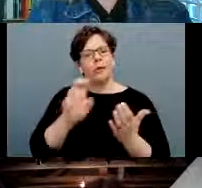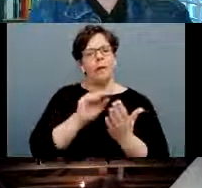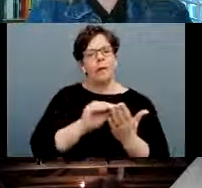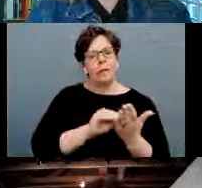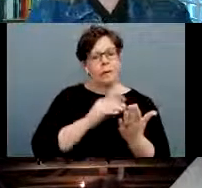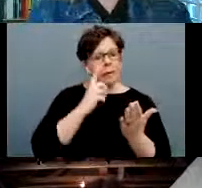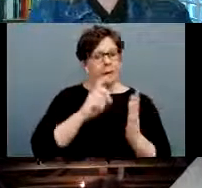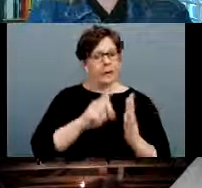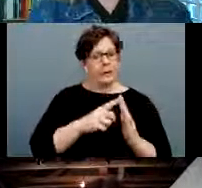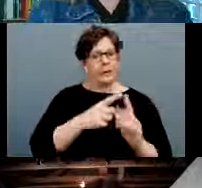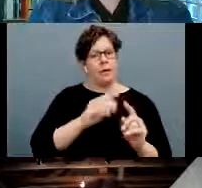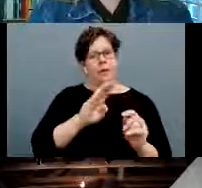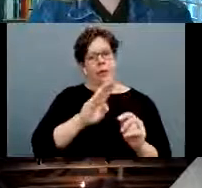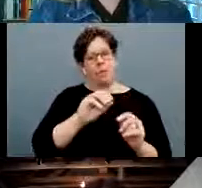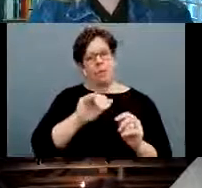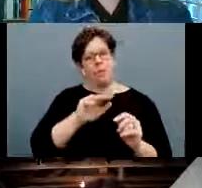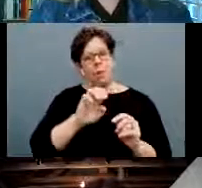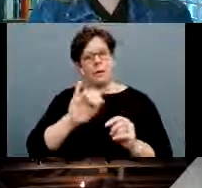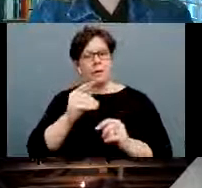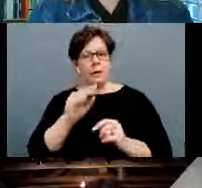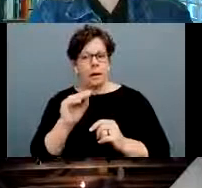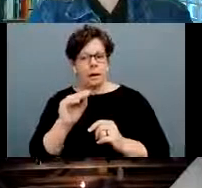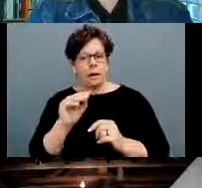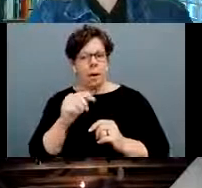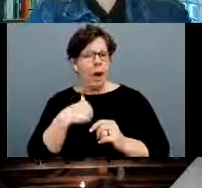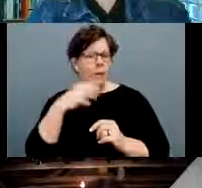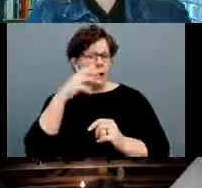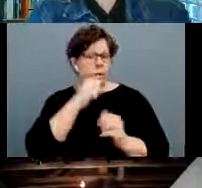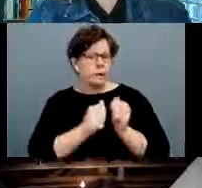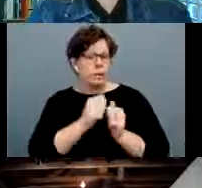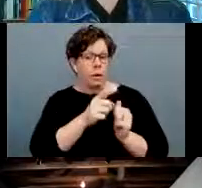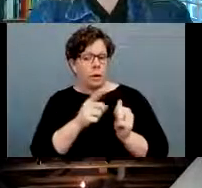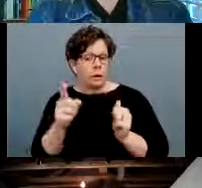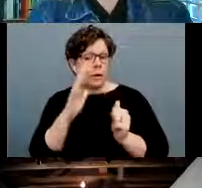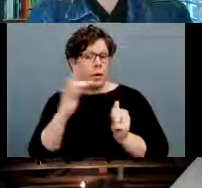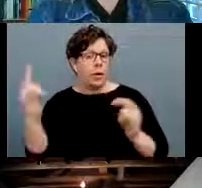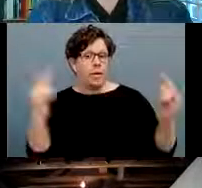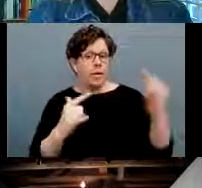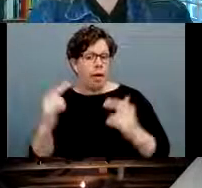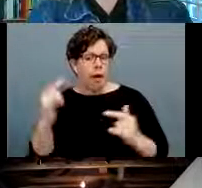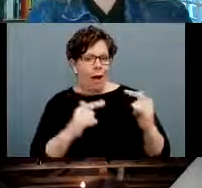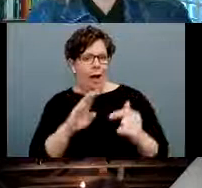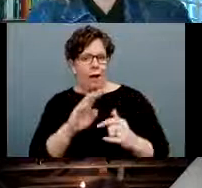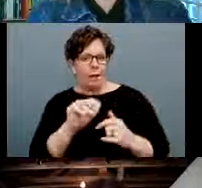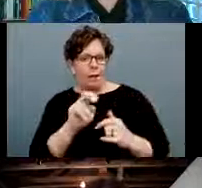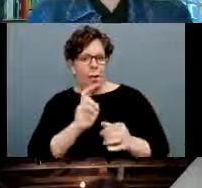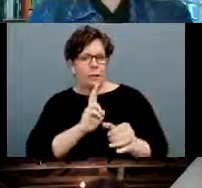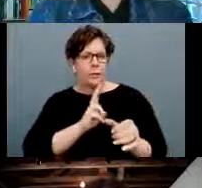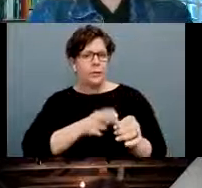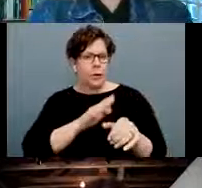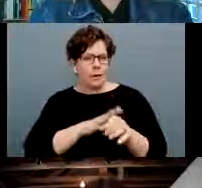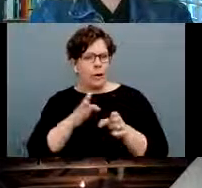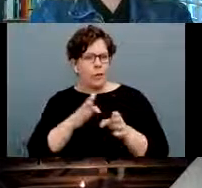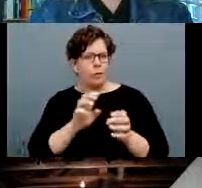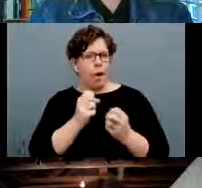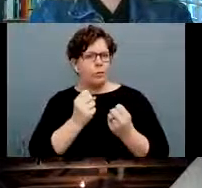from Boise, Idaho, I'm going to make the assumption that most of you will be flying into Boise to join us on this road trip. So